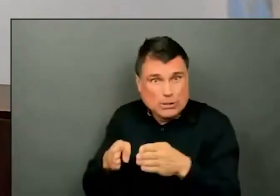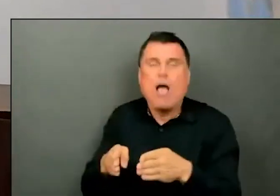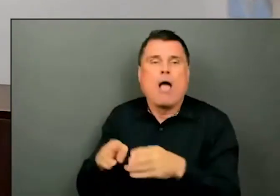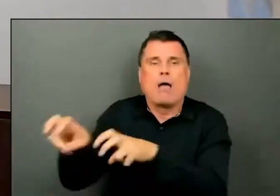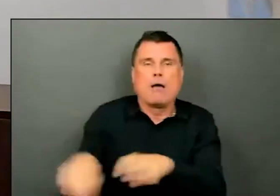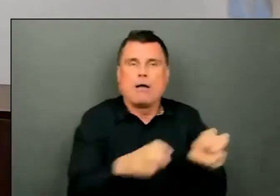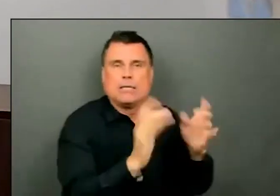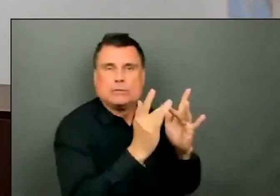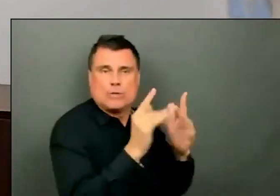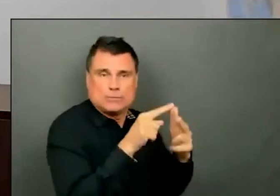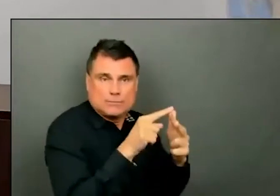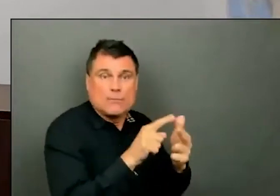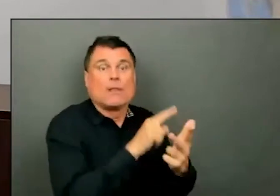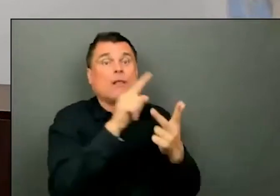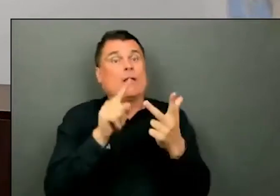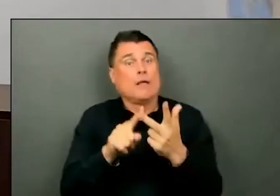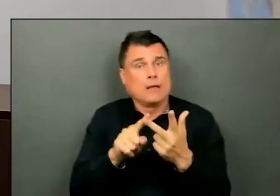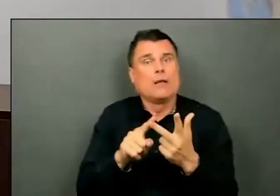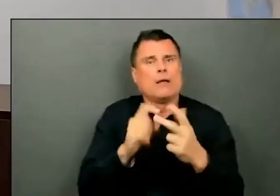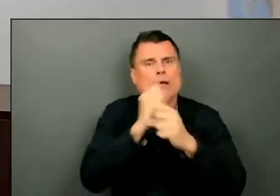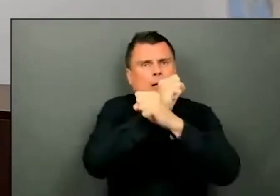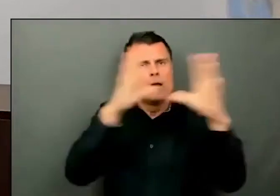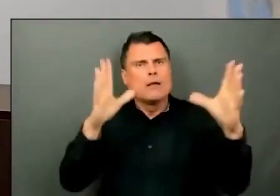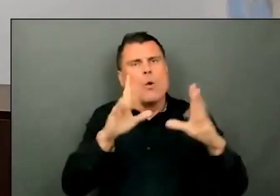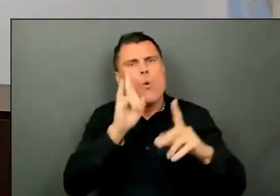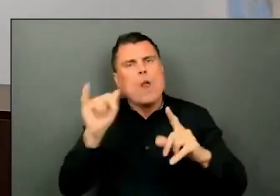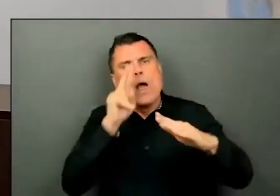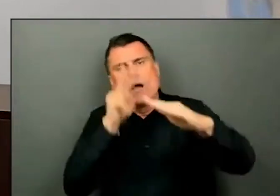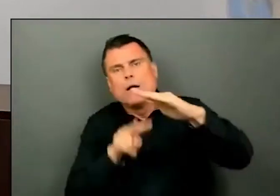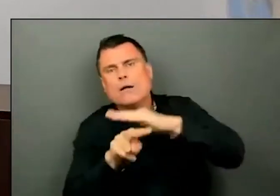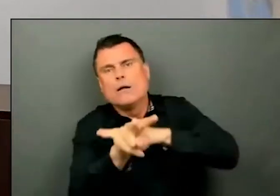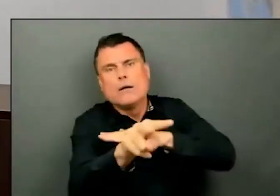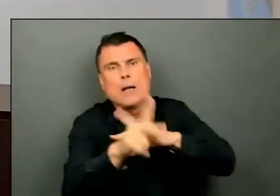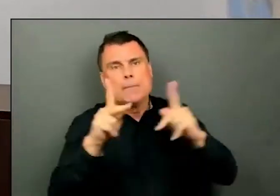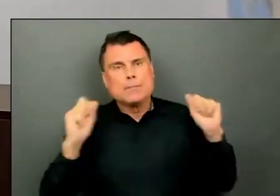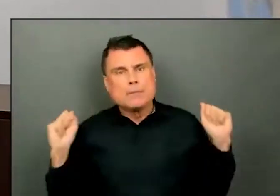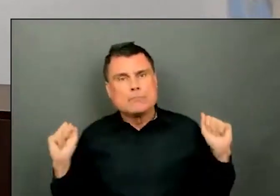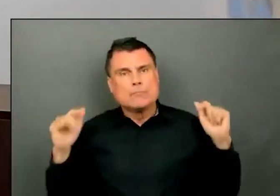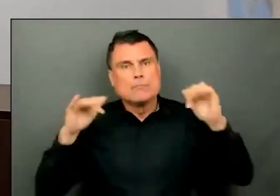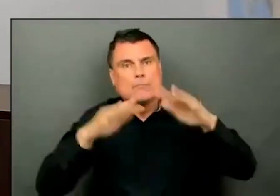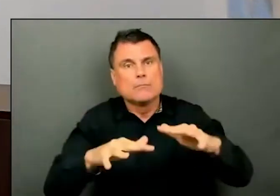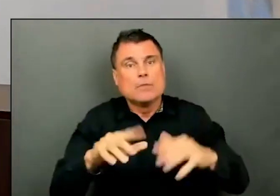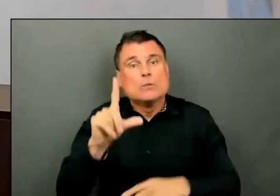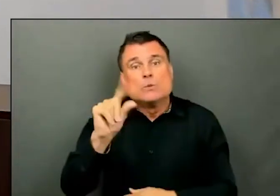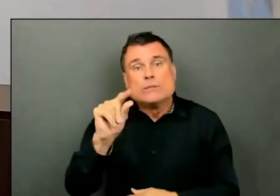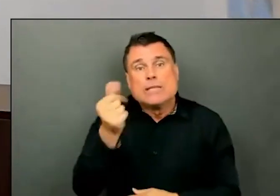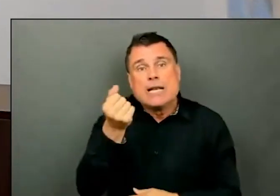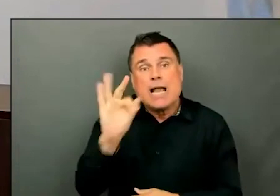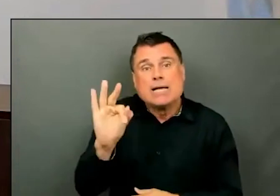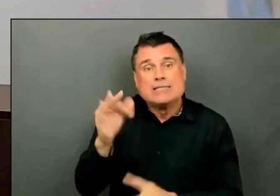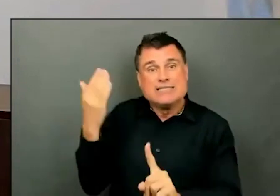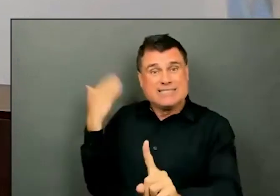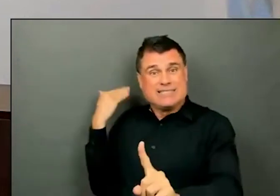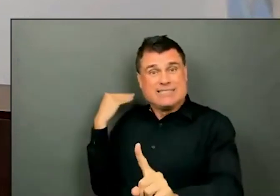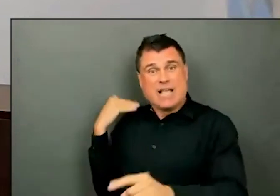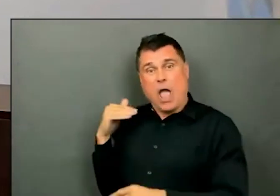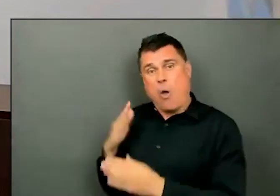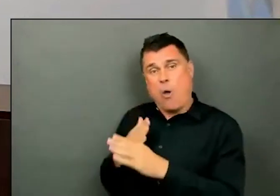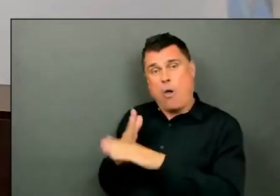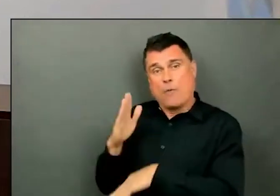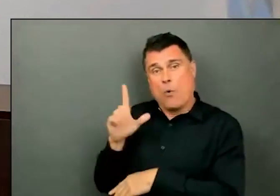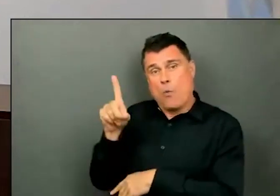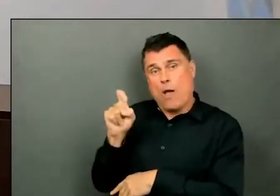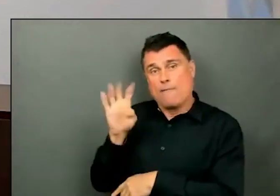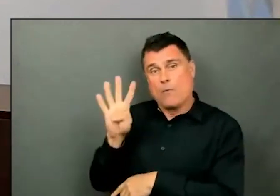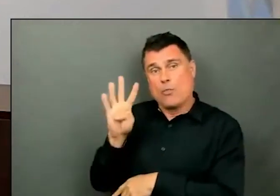But to give you some context of what happened to our on-site attendance, in 2019, we had almost 143,000 people move through the gates